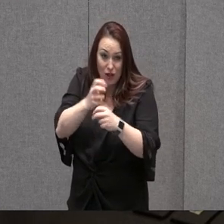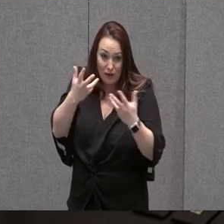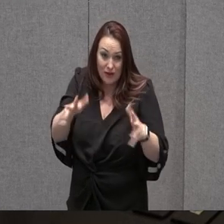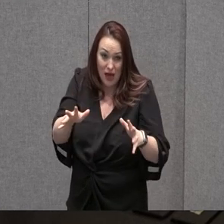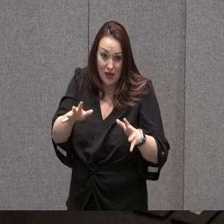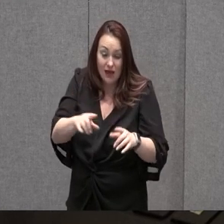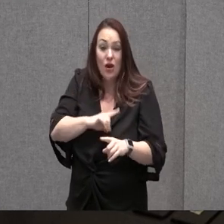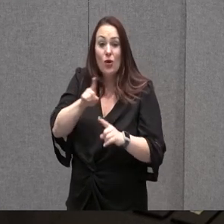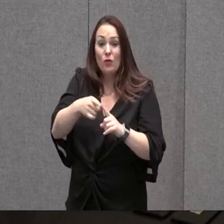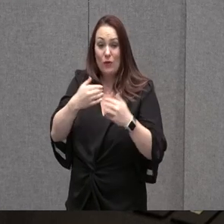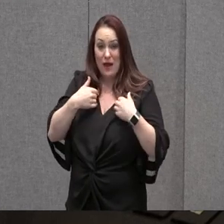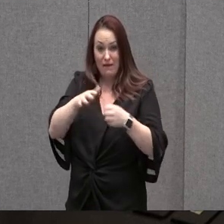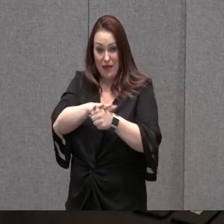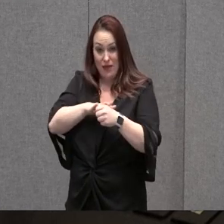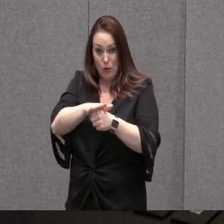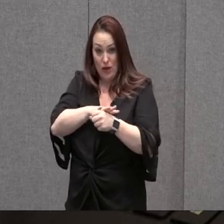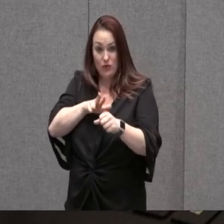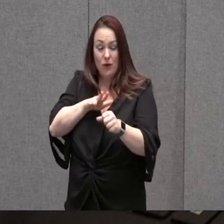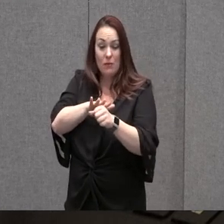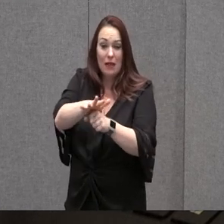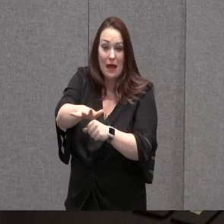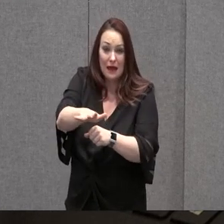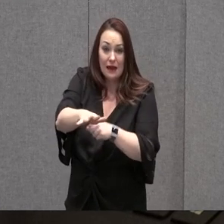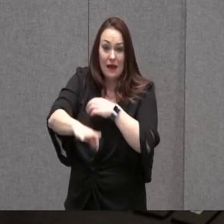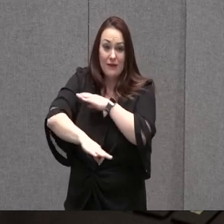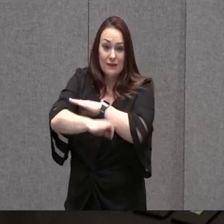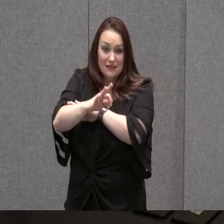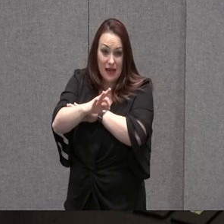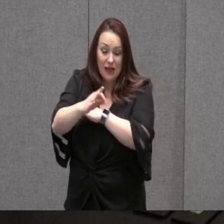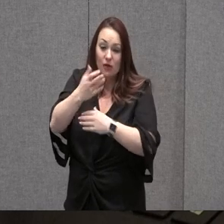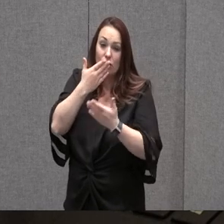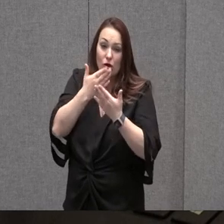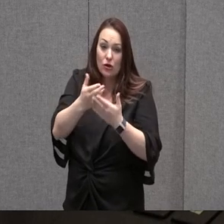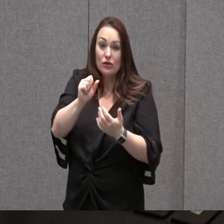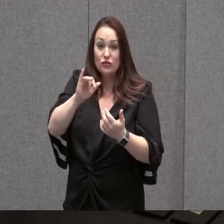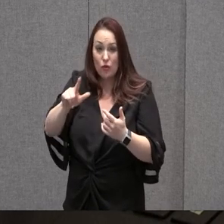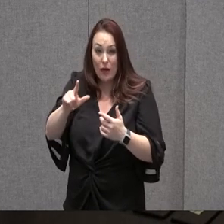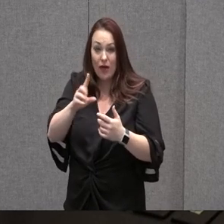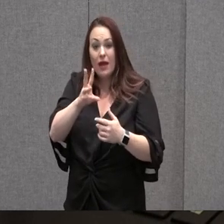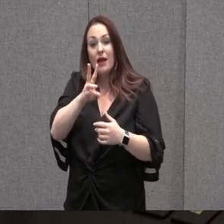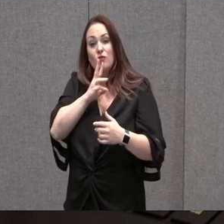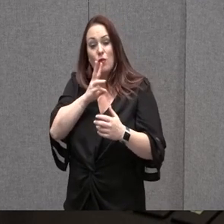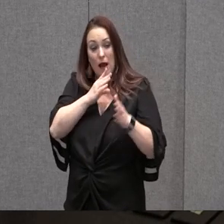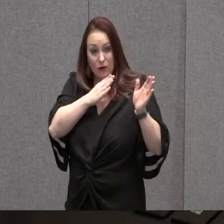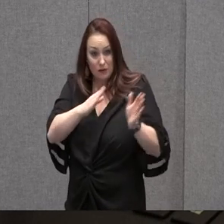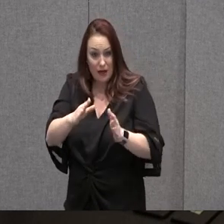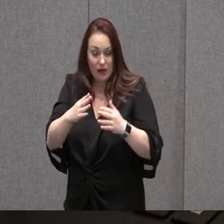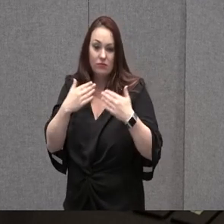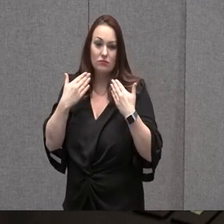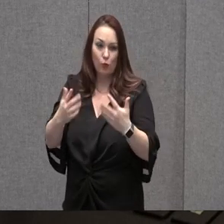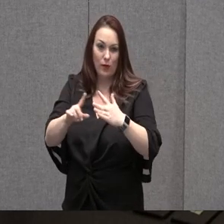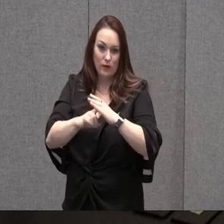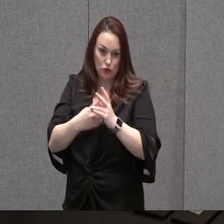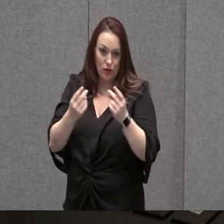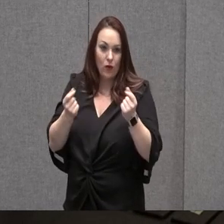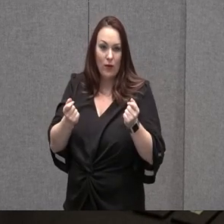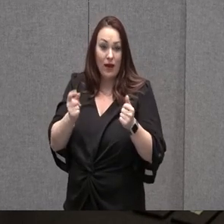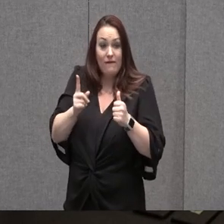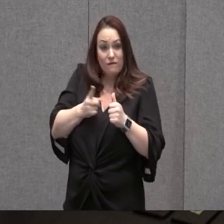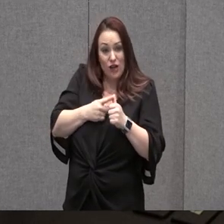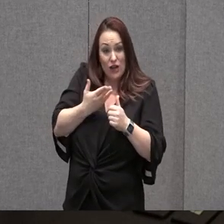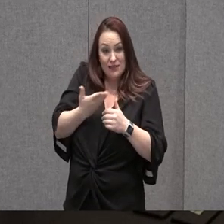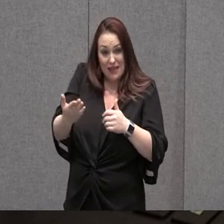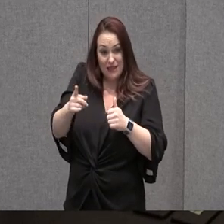Once we had a location with plenty of sun, good soil, and a watering plan, we got right to work. First things first,